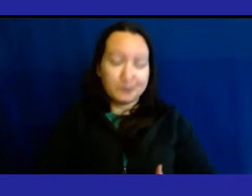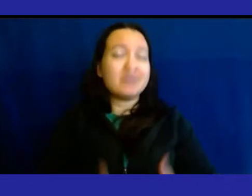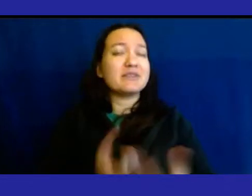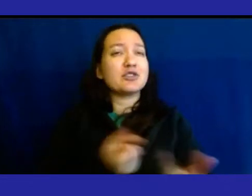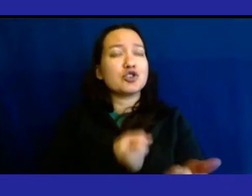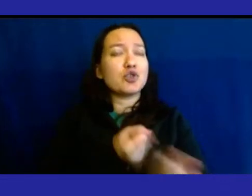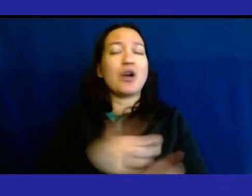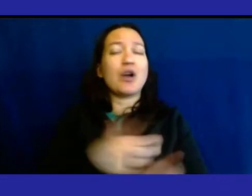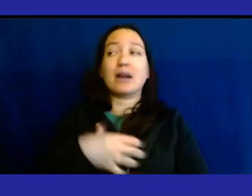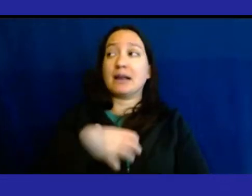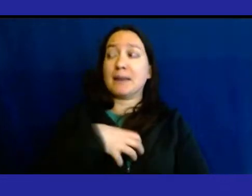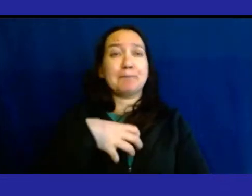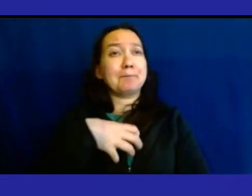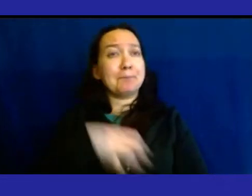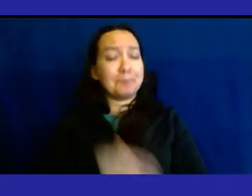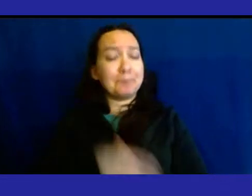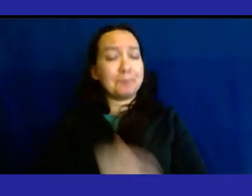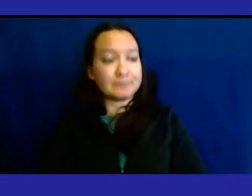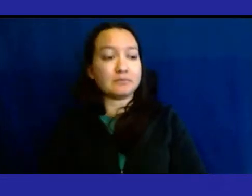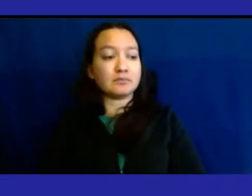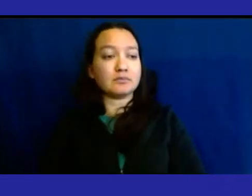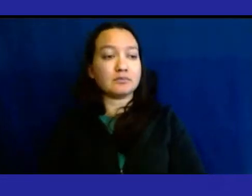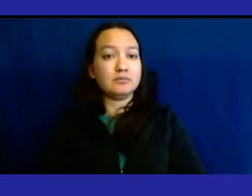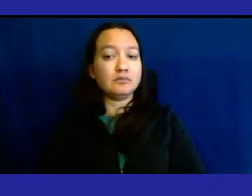claimed by the complainant. So the